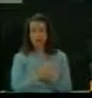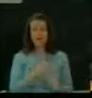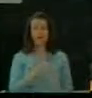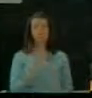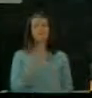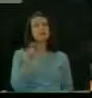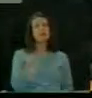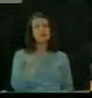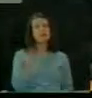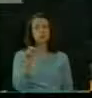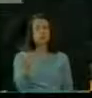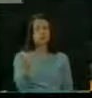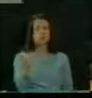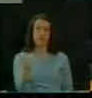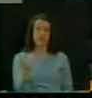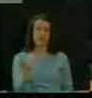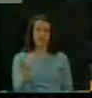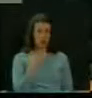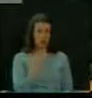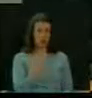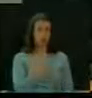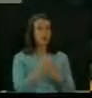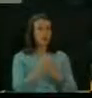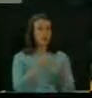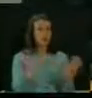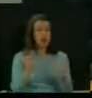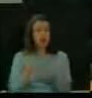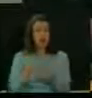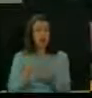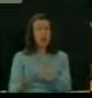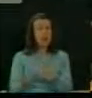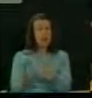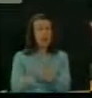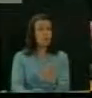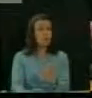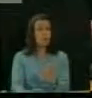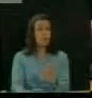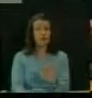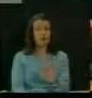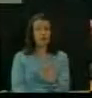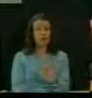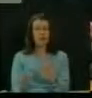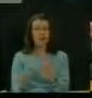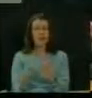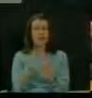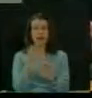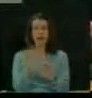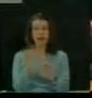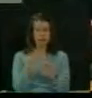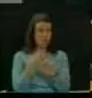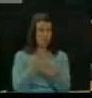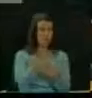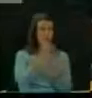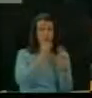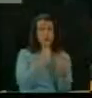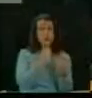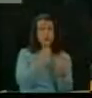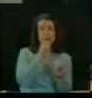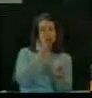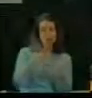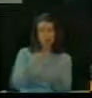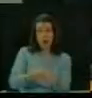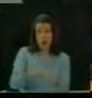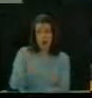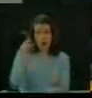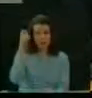to be done, and I think we had some good clarifications, and it was pretty simple, and it was by a party outside of this government.